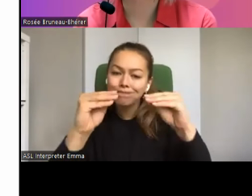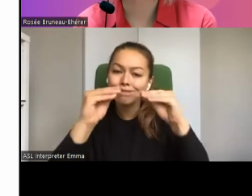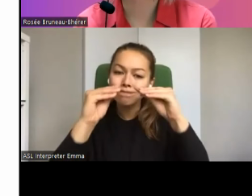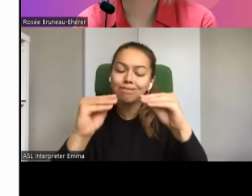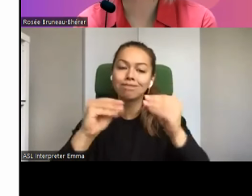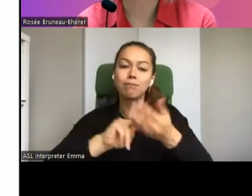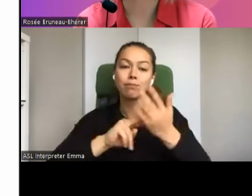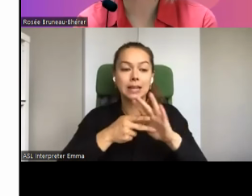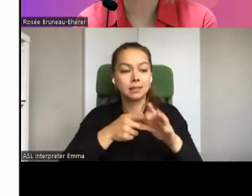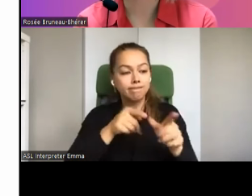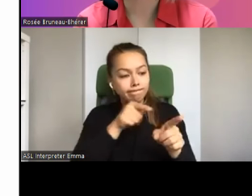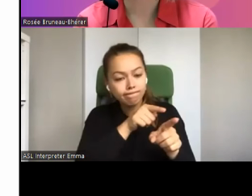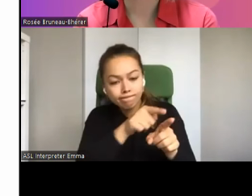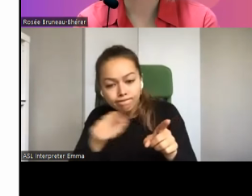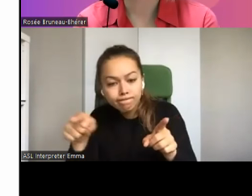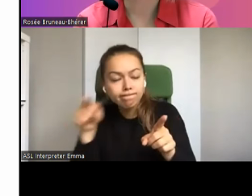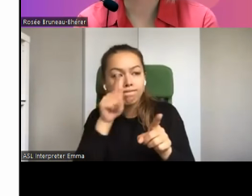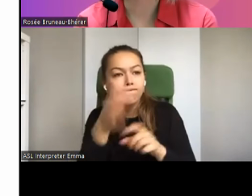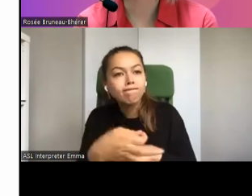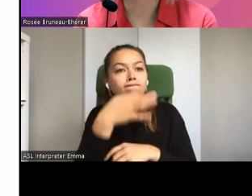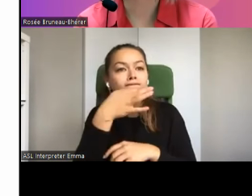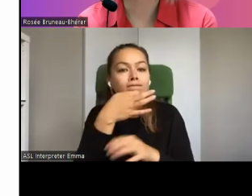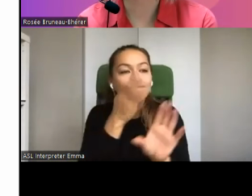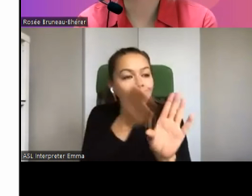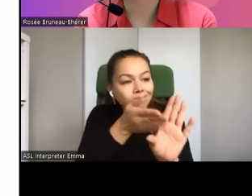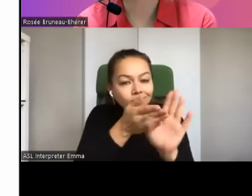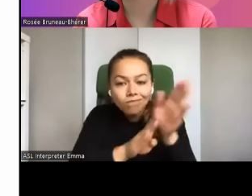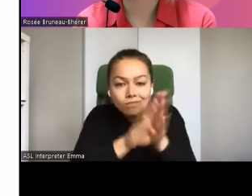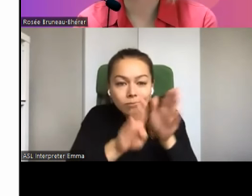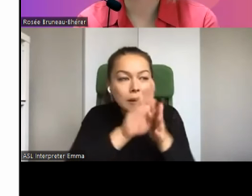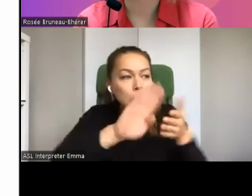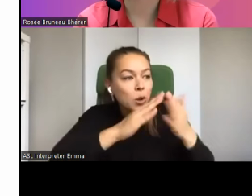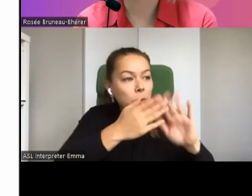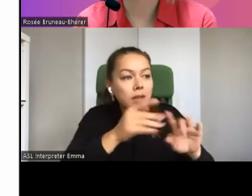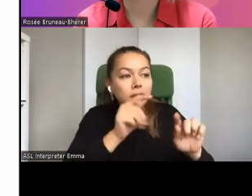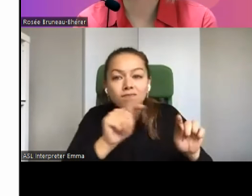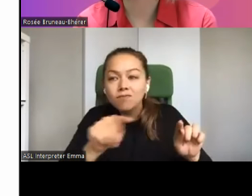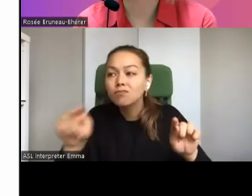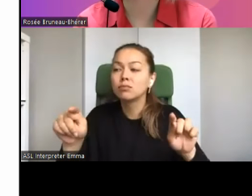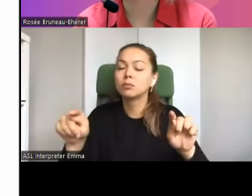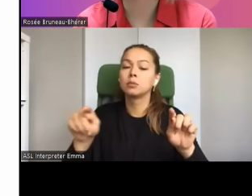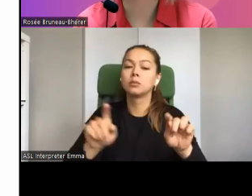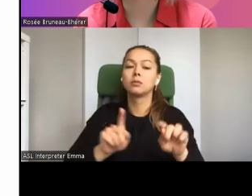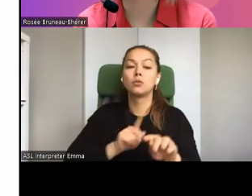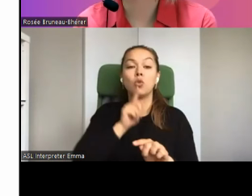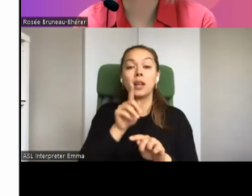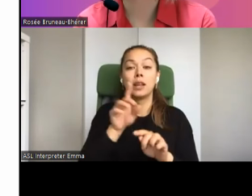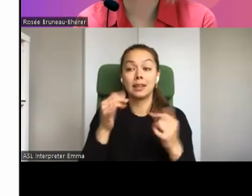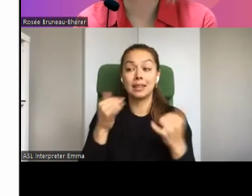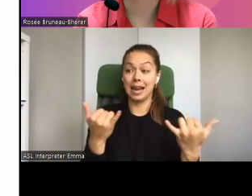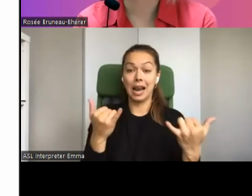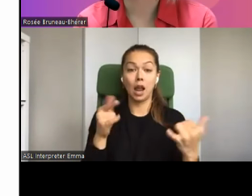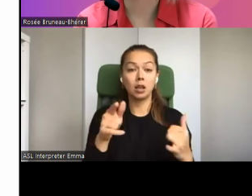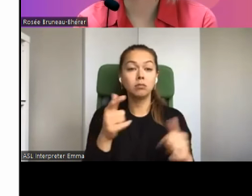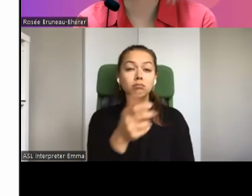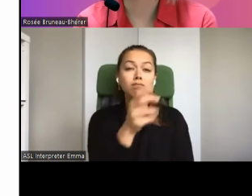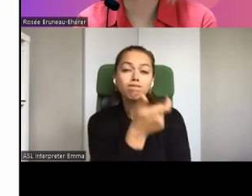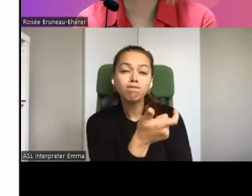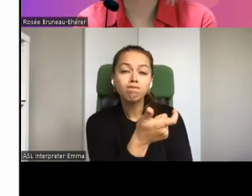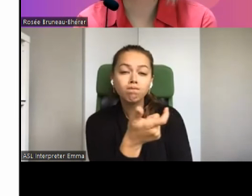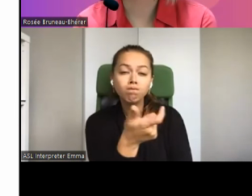practice, psychodevelopmental communities. This is not a magic wand that we're giving you today. It really